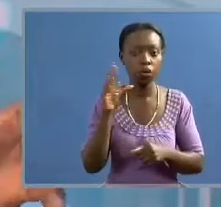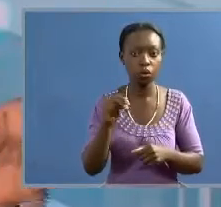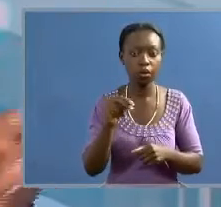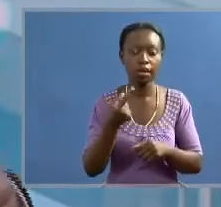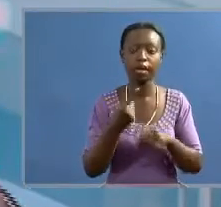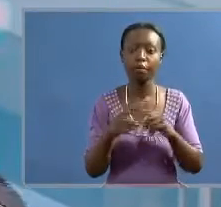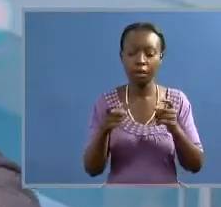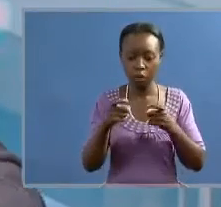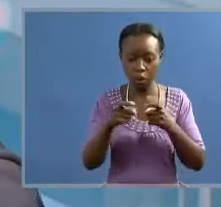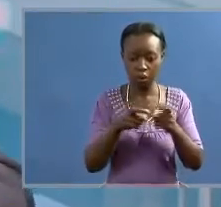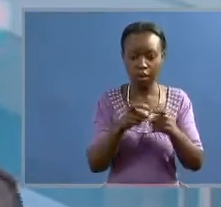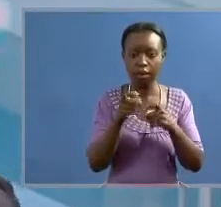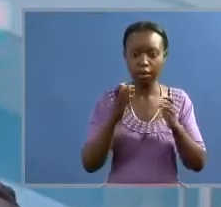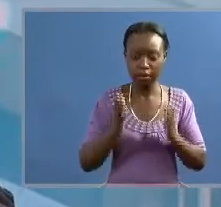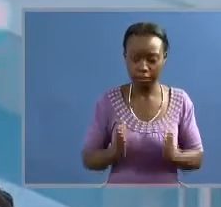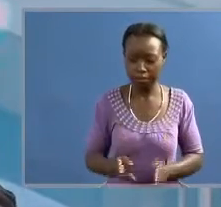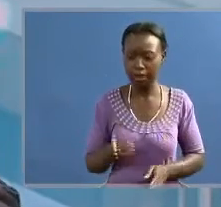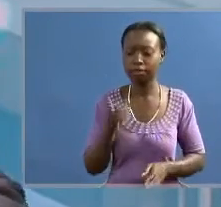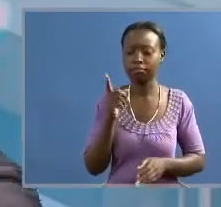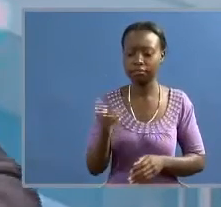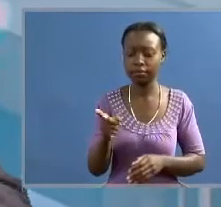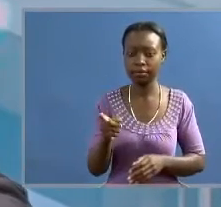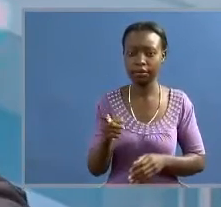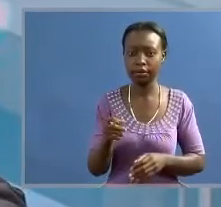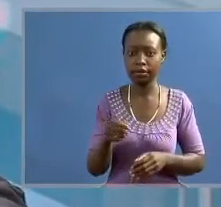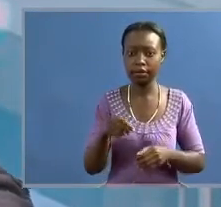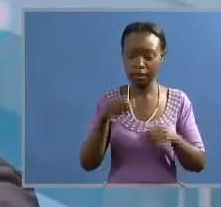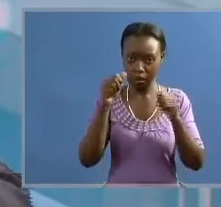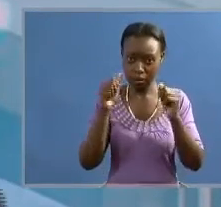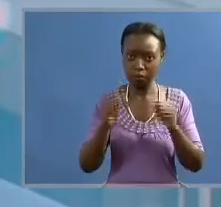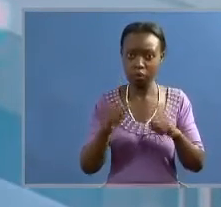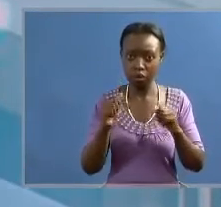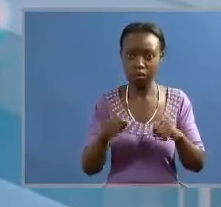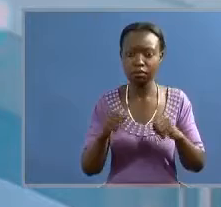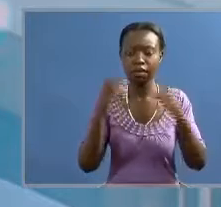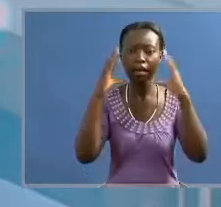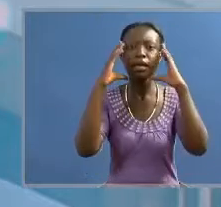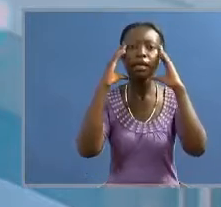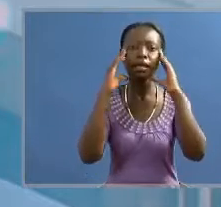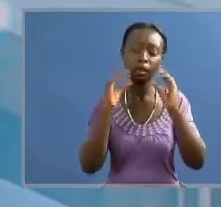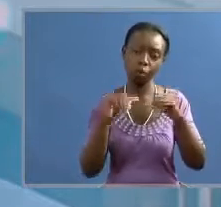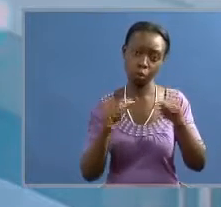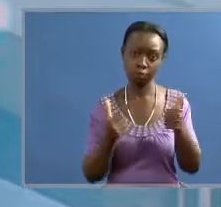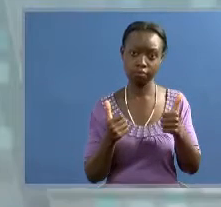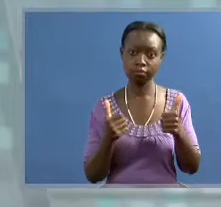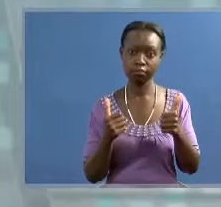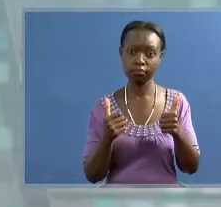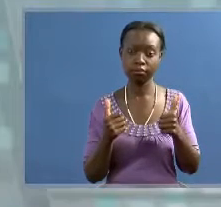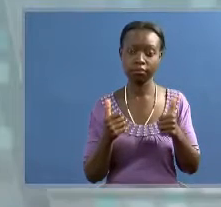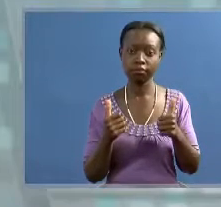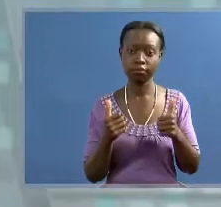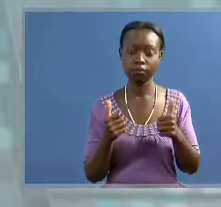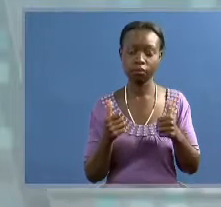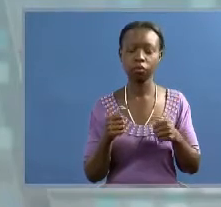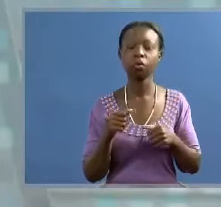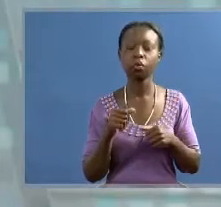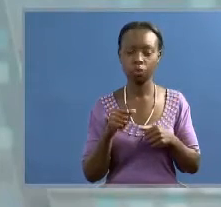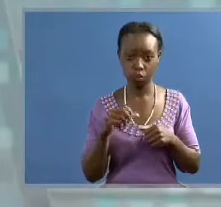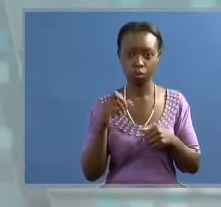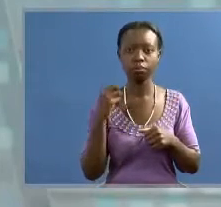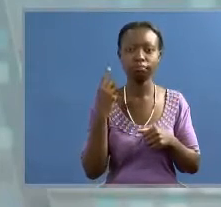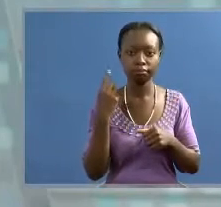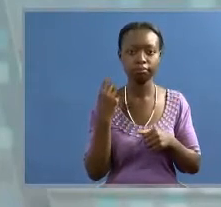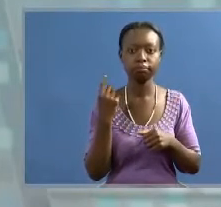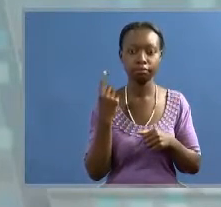managing the person so that their immune system would help them to overcome the scourge. Right. Yes. Now that is why